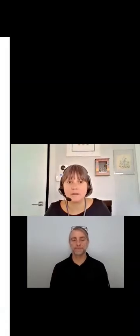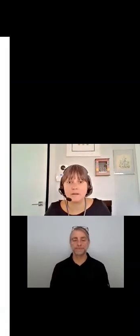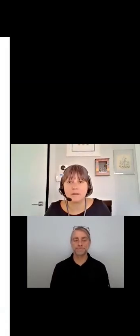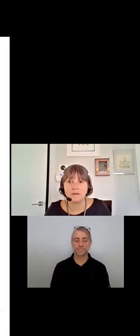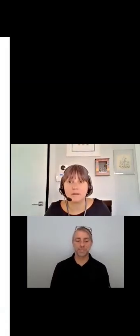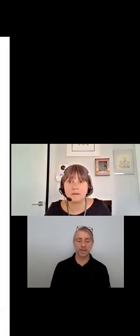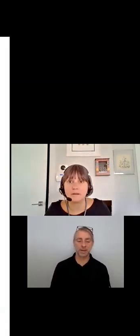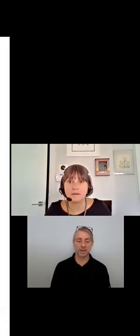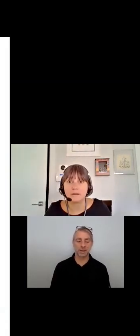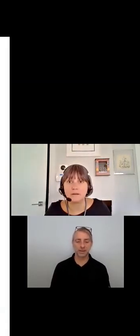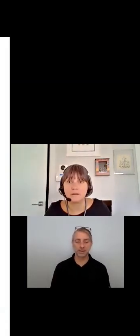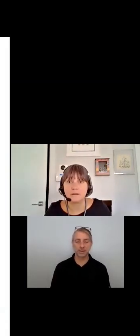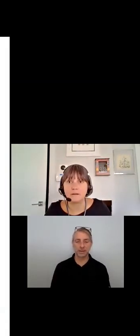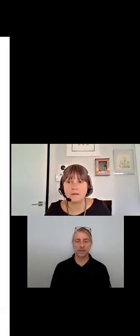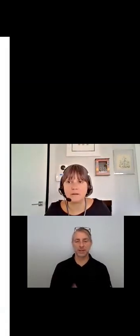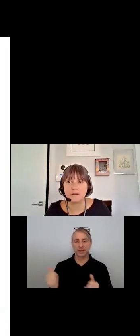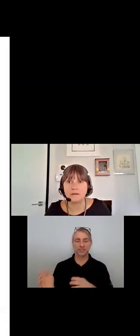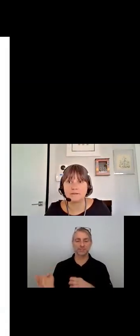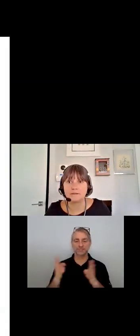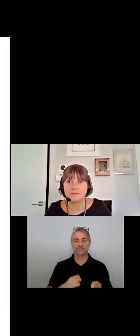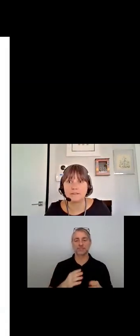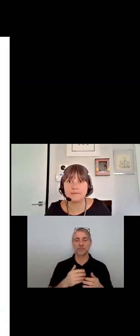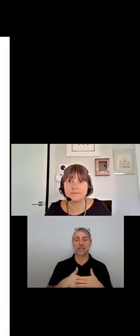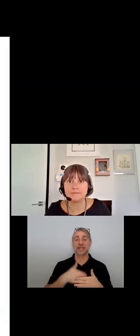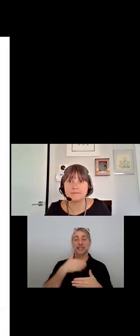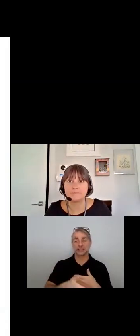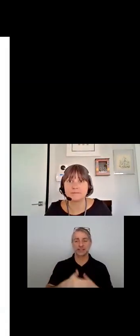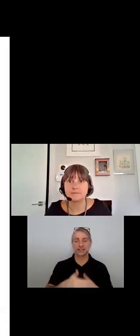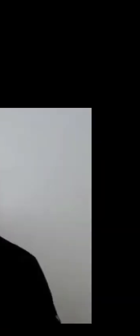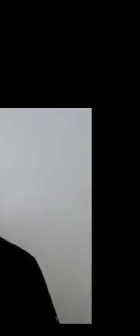I think right there we can move on to our next session. Okay.